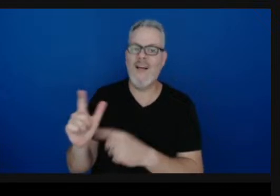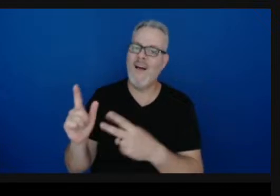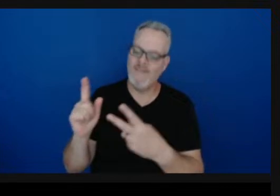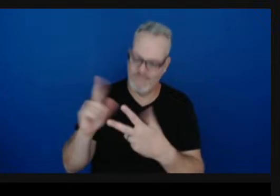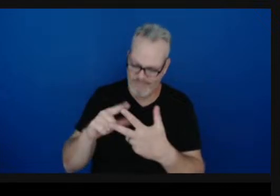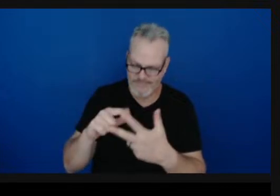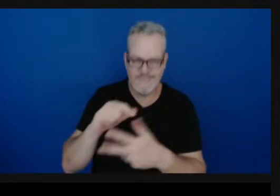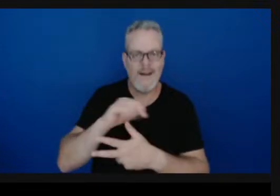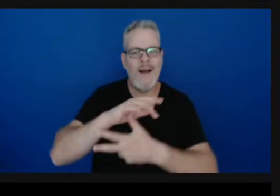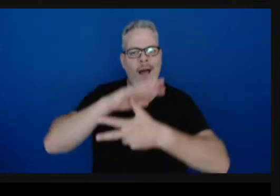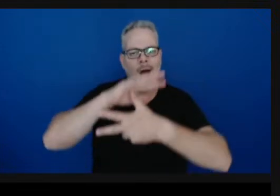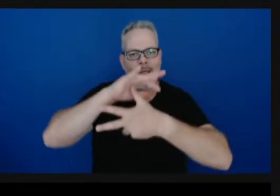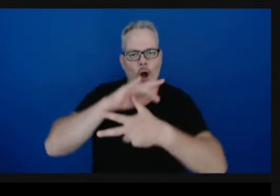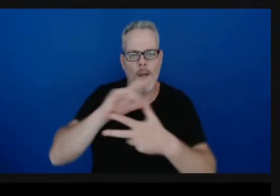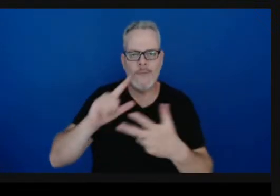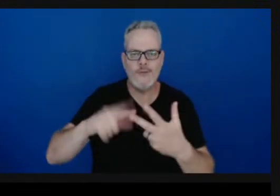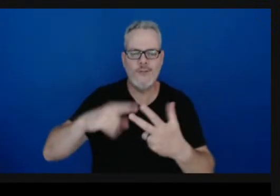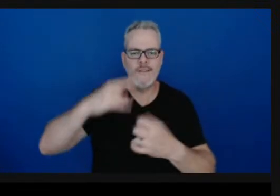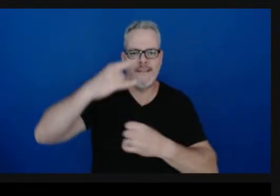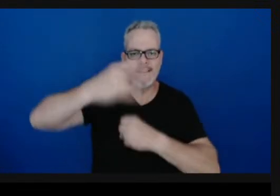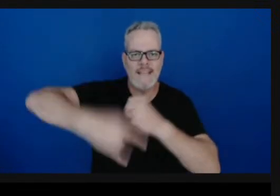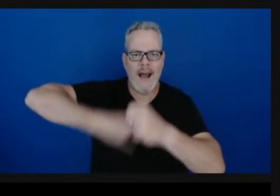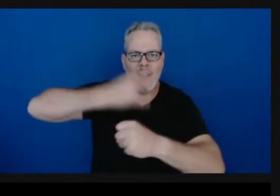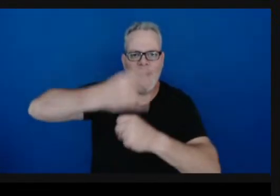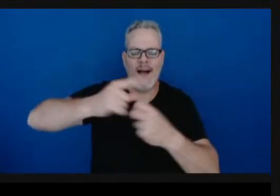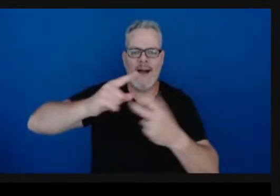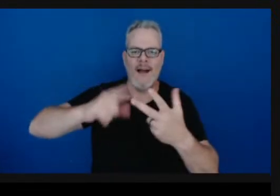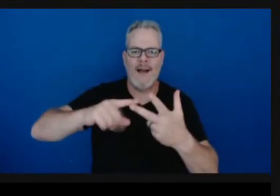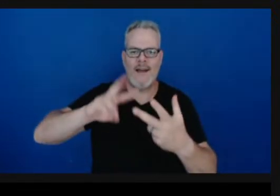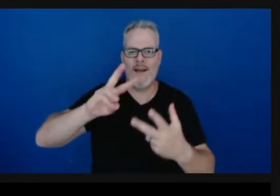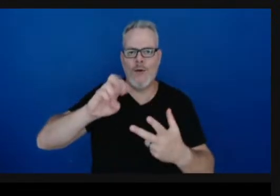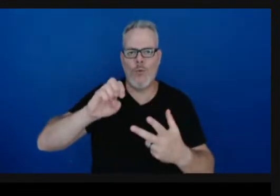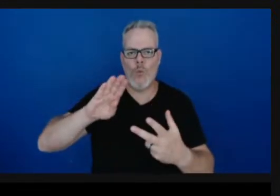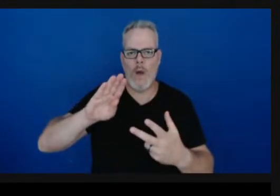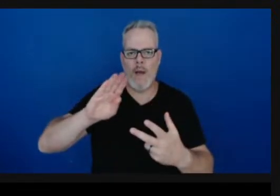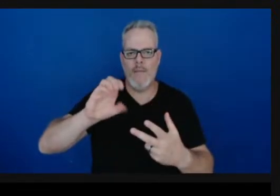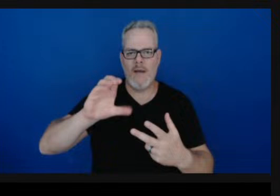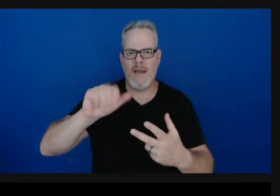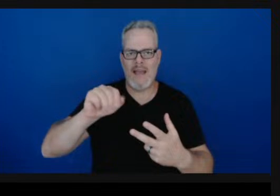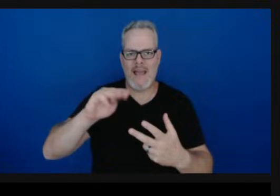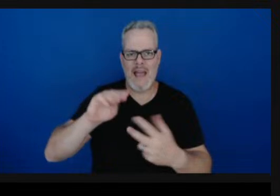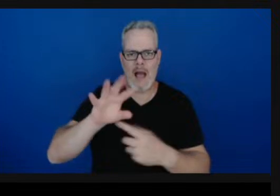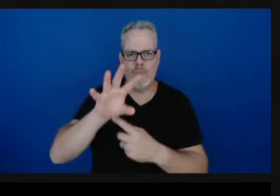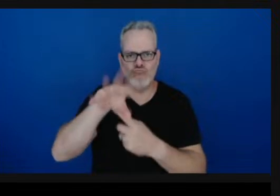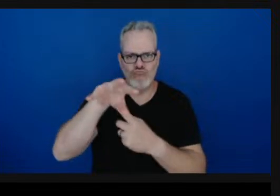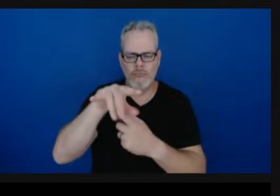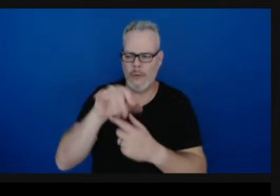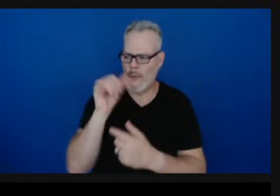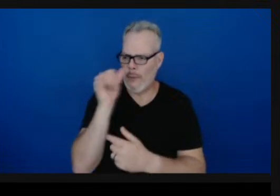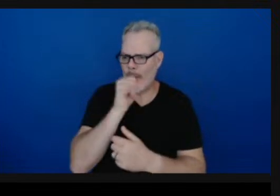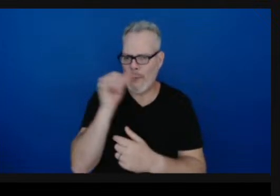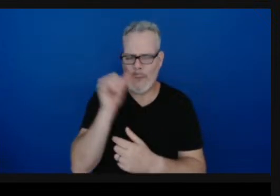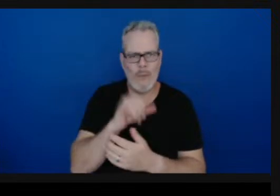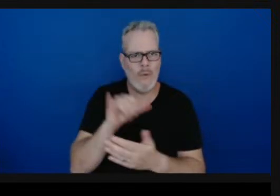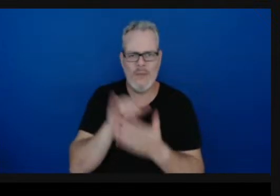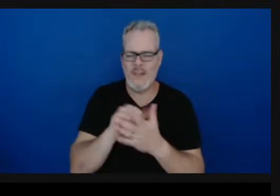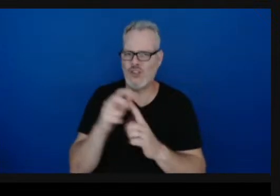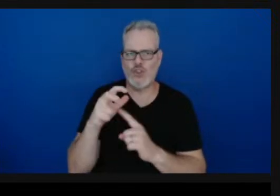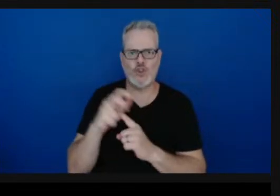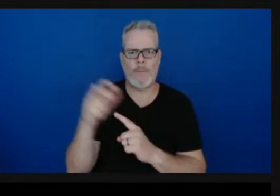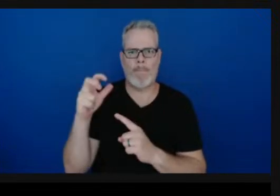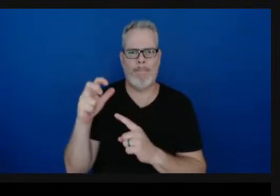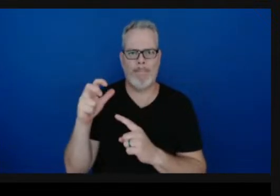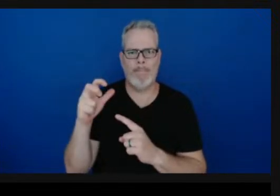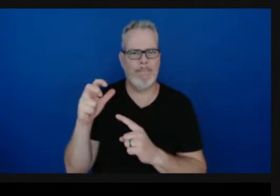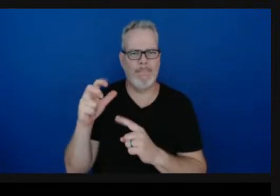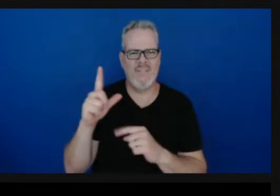and the satellites and the webcams, right? You know, webcams are pretty unbeatable for a lot of stuff, right?